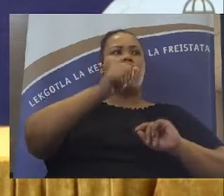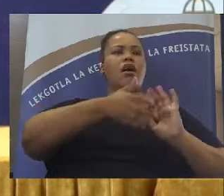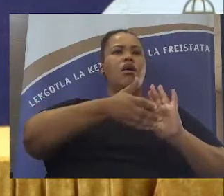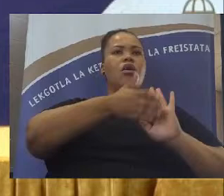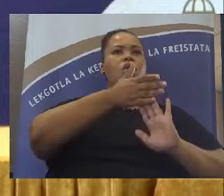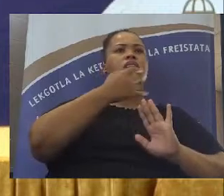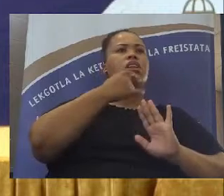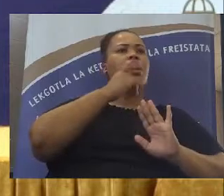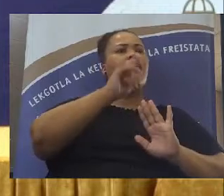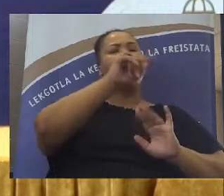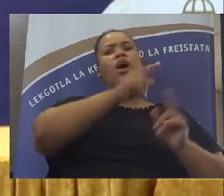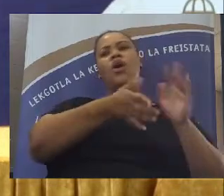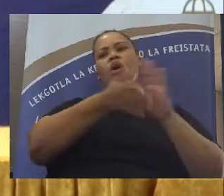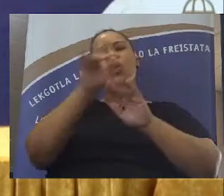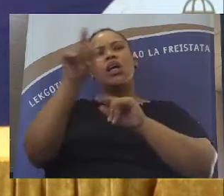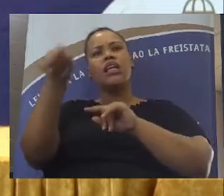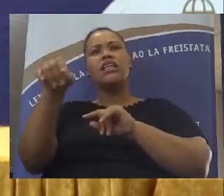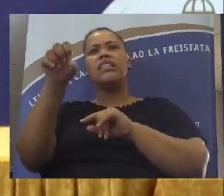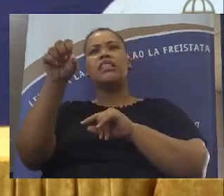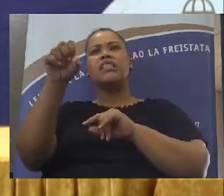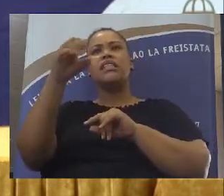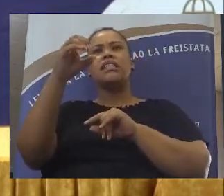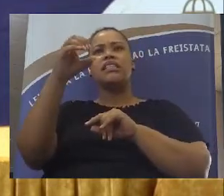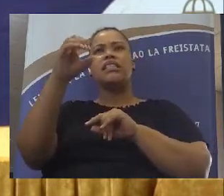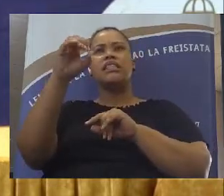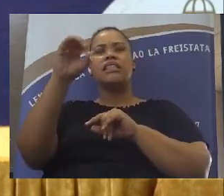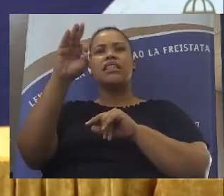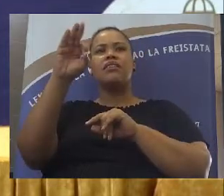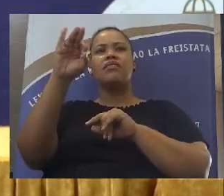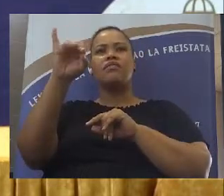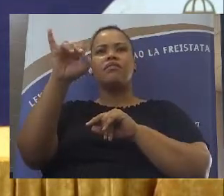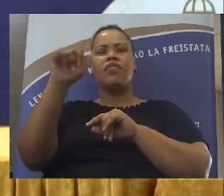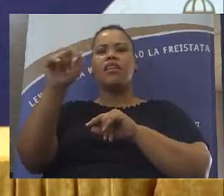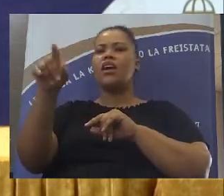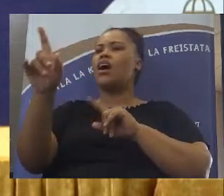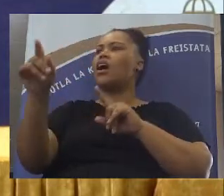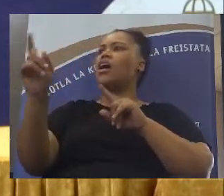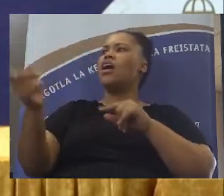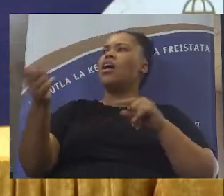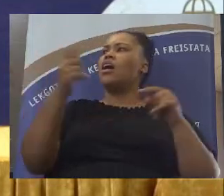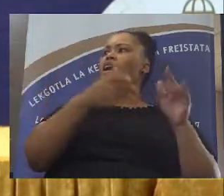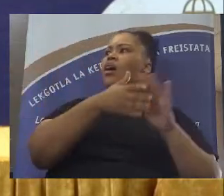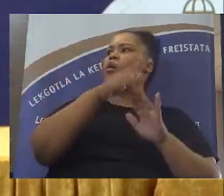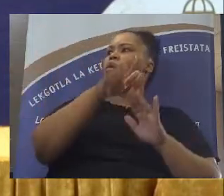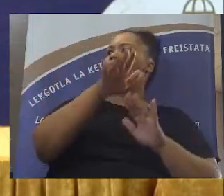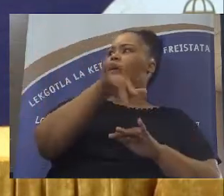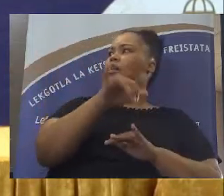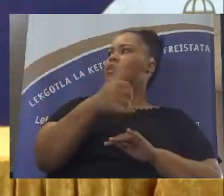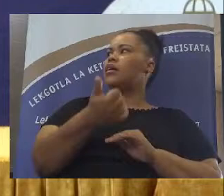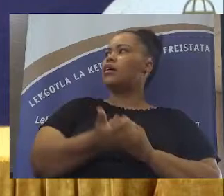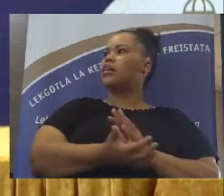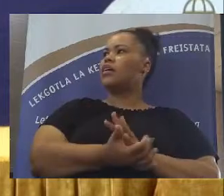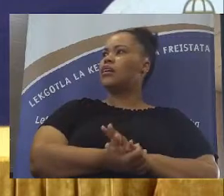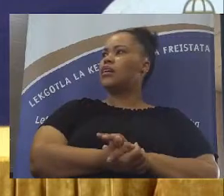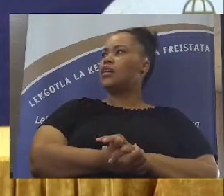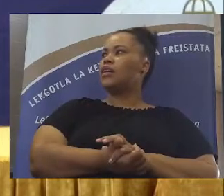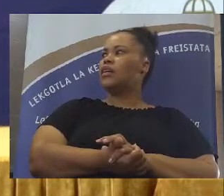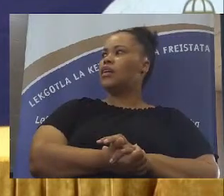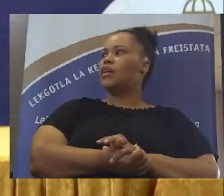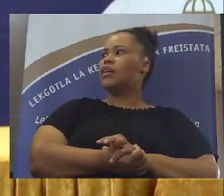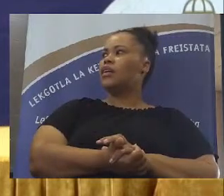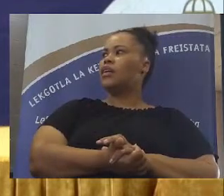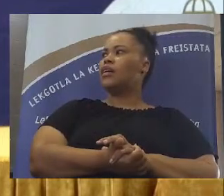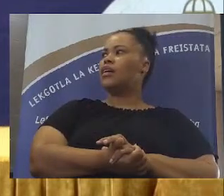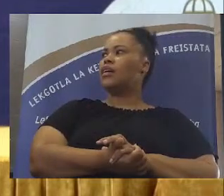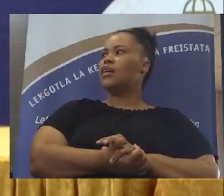to CIFA. Then they say, no, but you're a cooperative. You must go to the Cooperative Bank Development Agency. So we said, we're